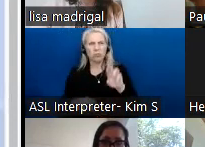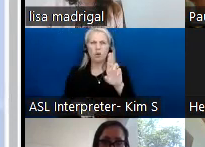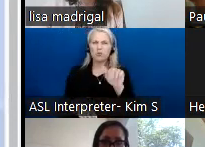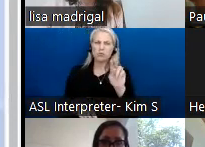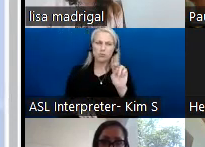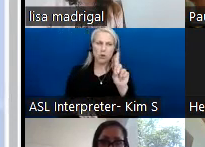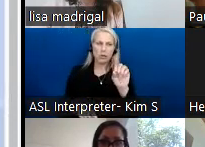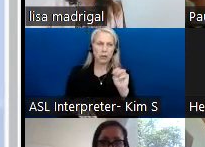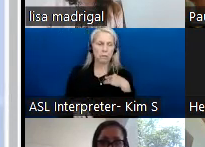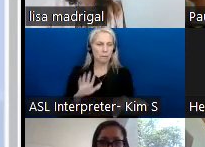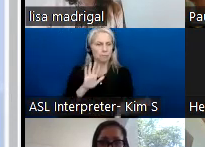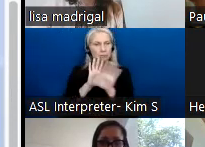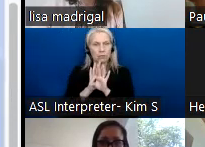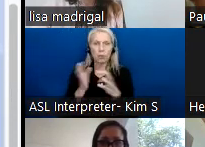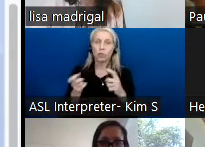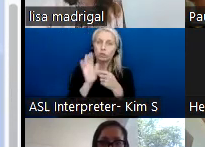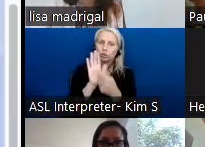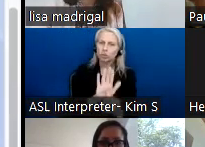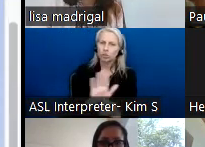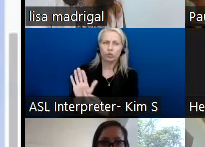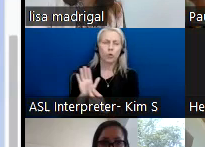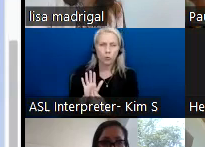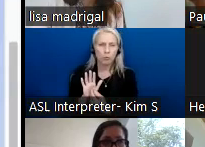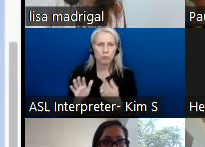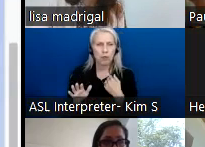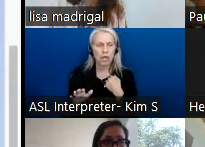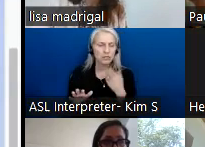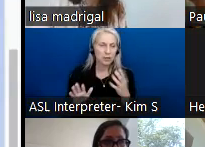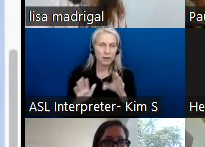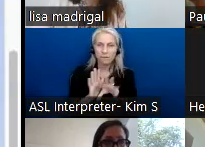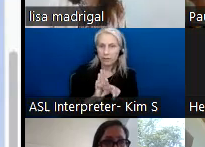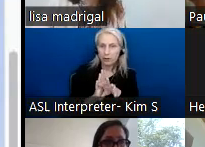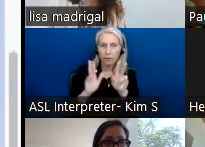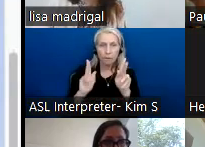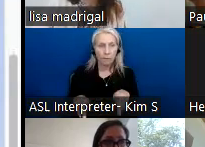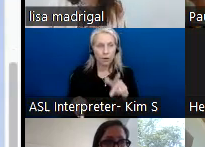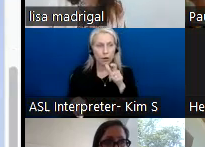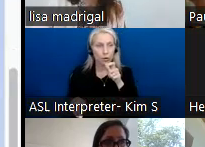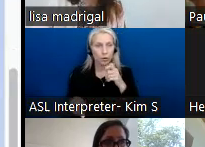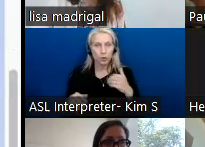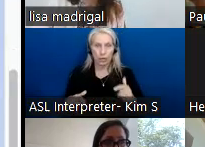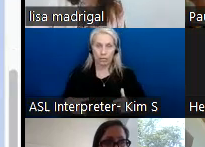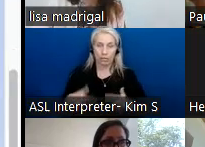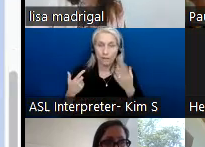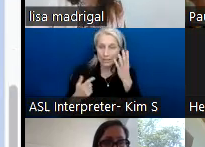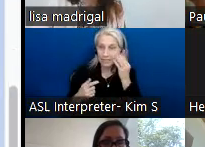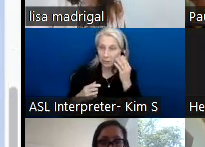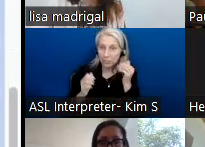chose to show you. Again, it has a video of a person that has lived experiences with